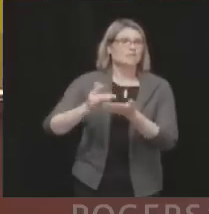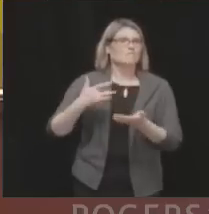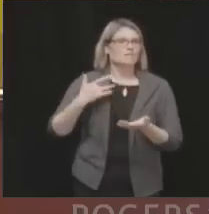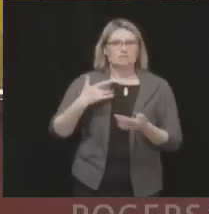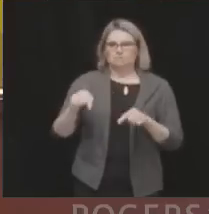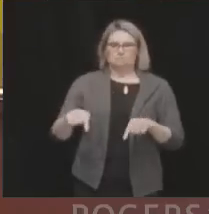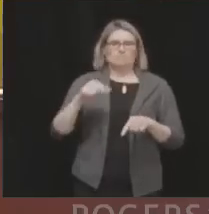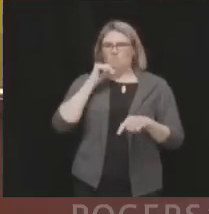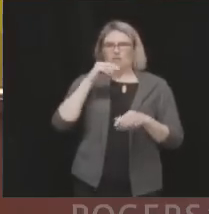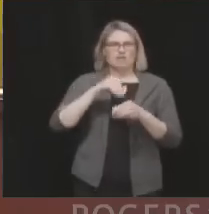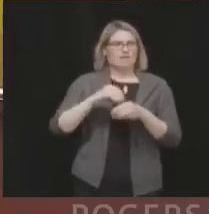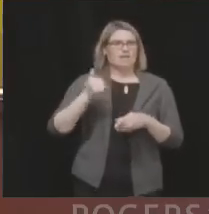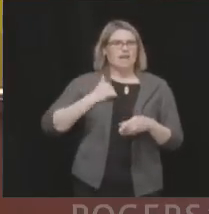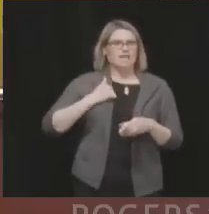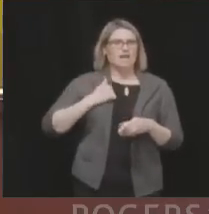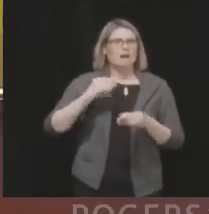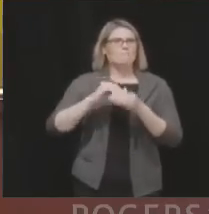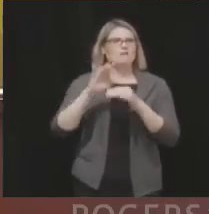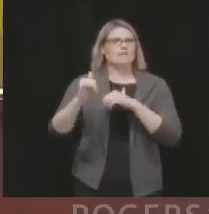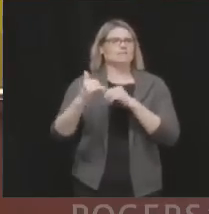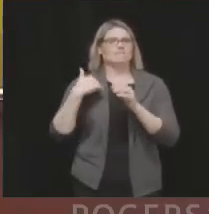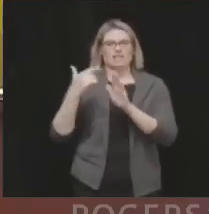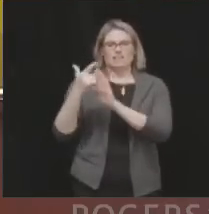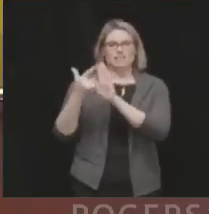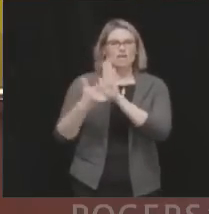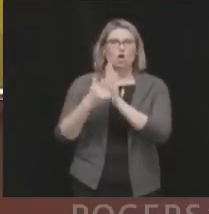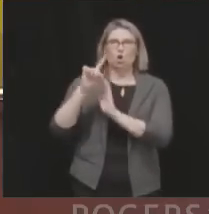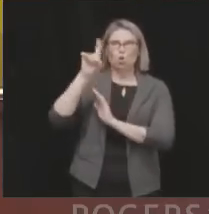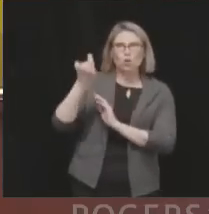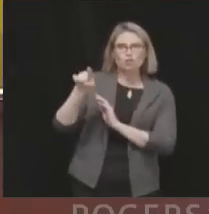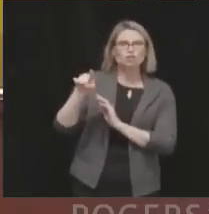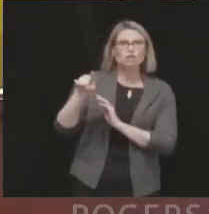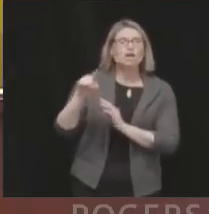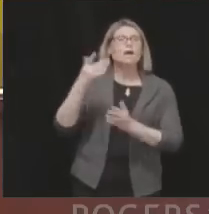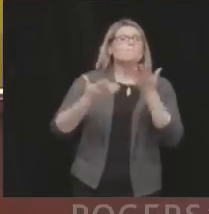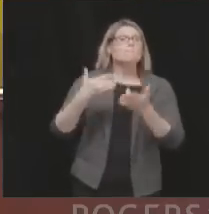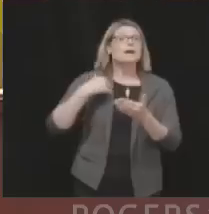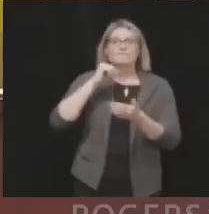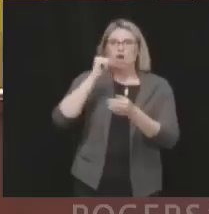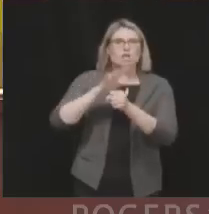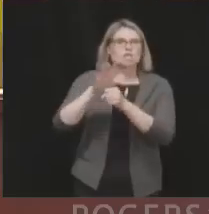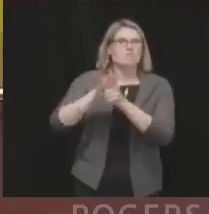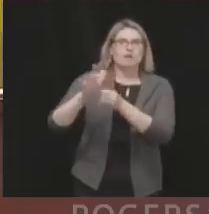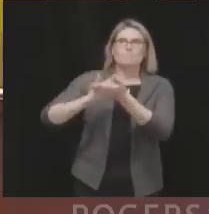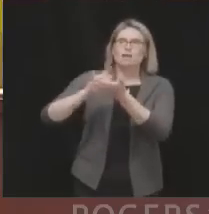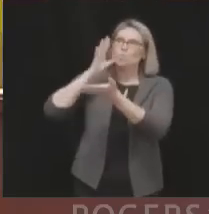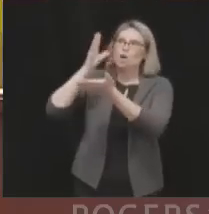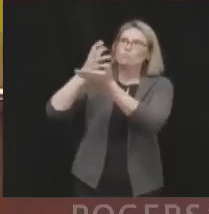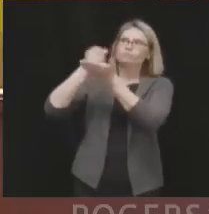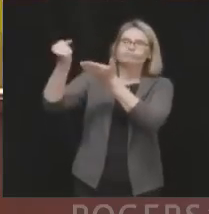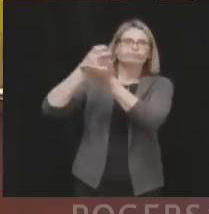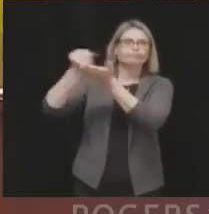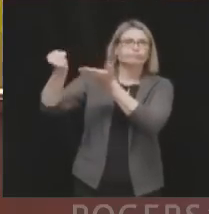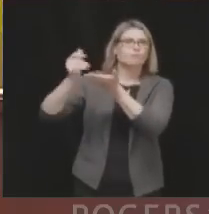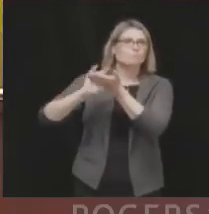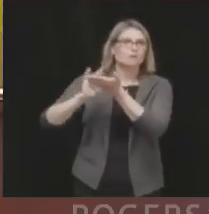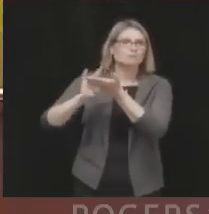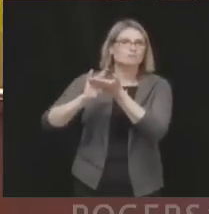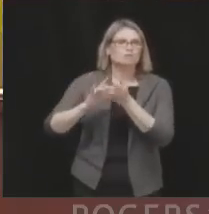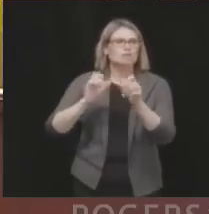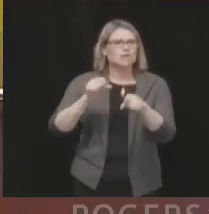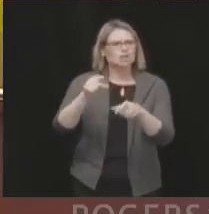included on the new working group that's going to start making such decisions? And after you're done answering, Premier, I'd like to